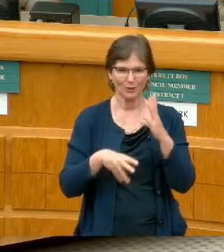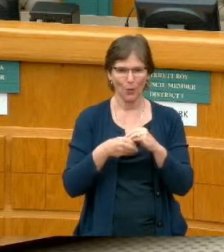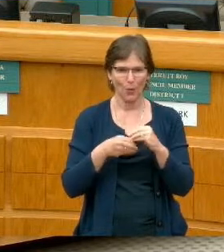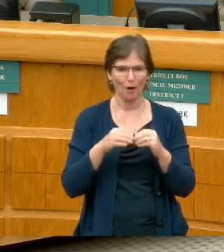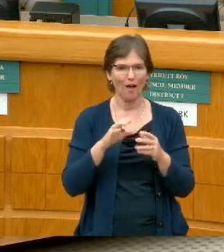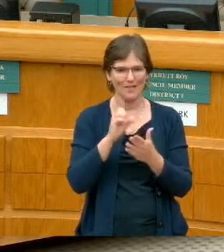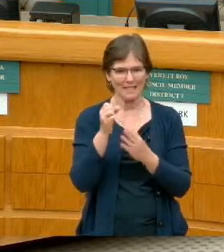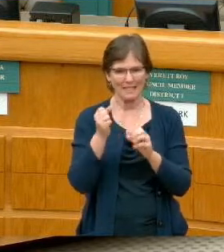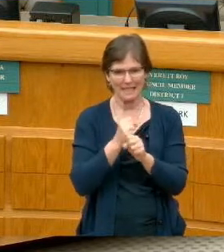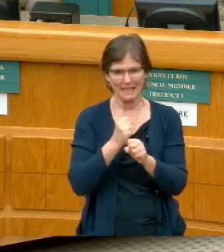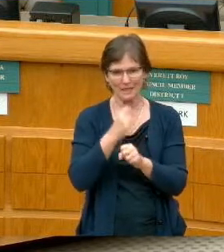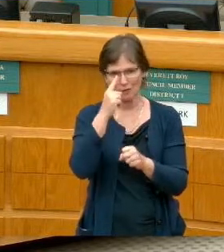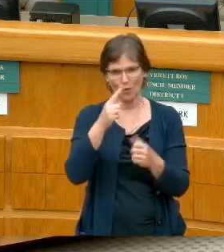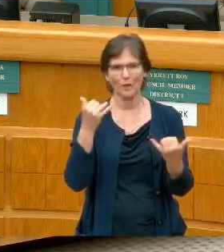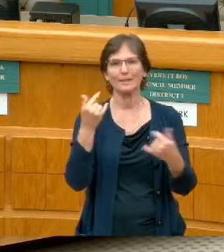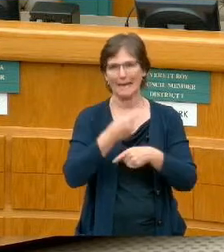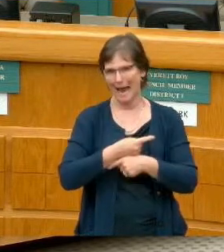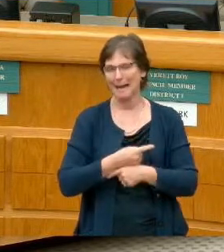statistics for today.